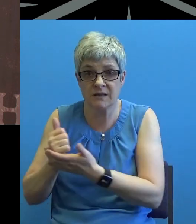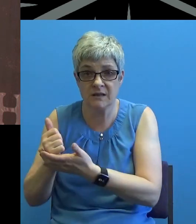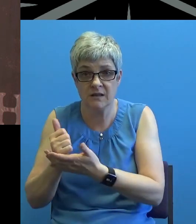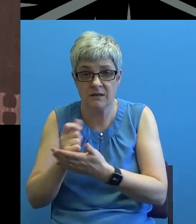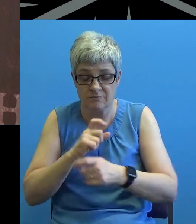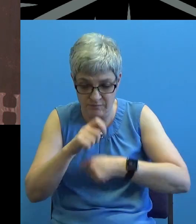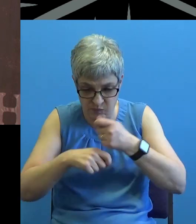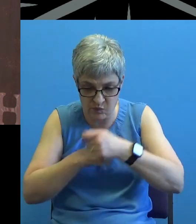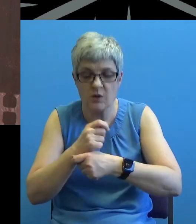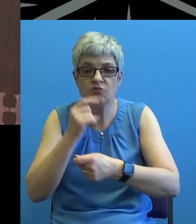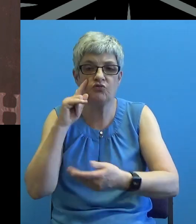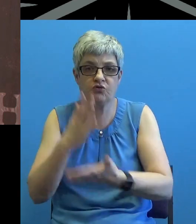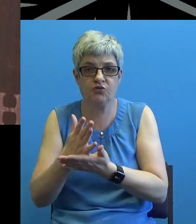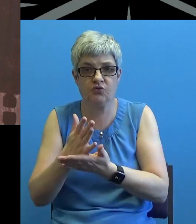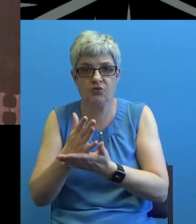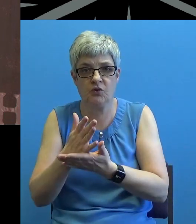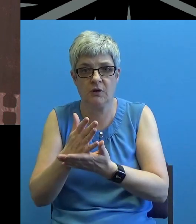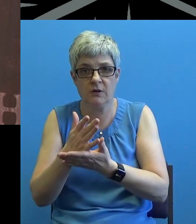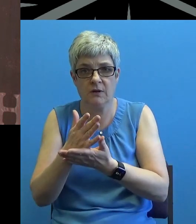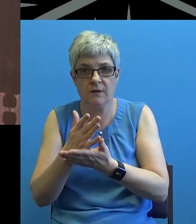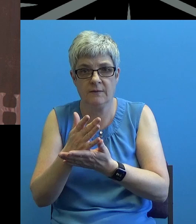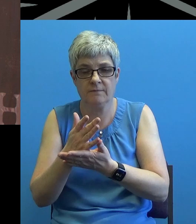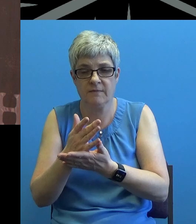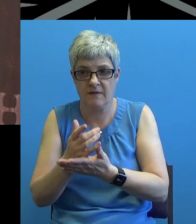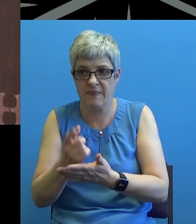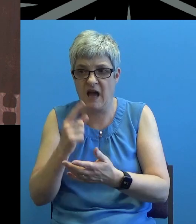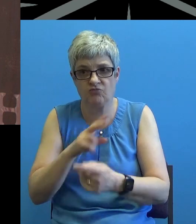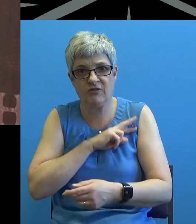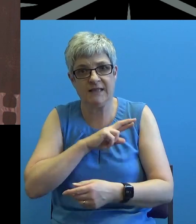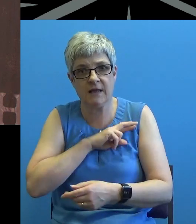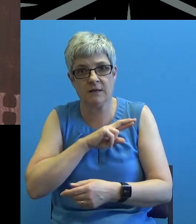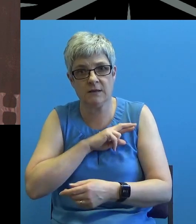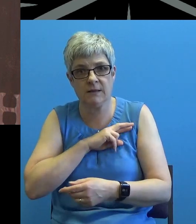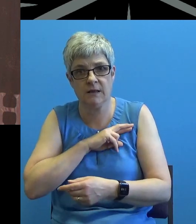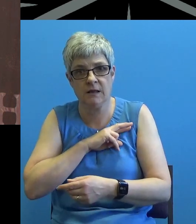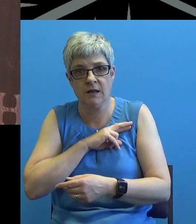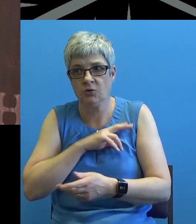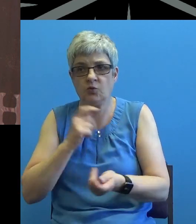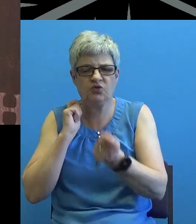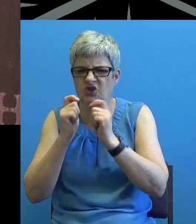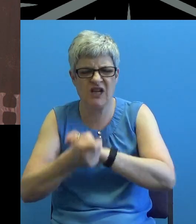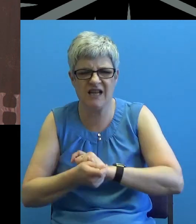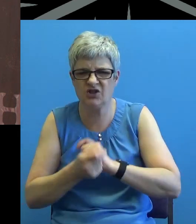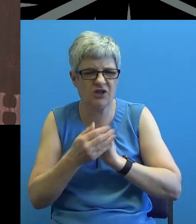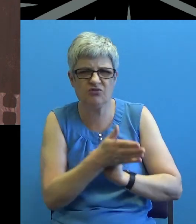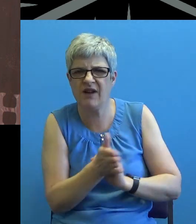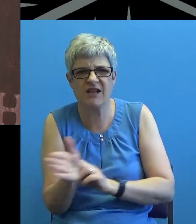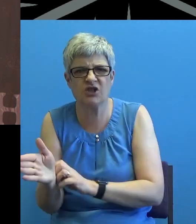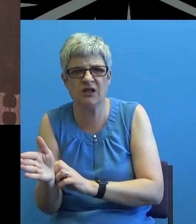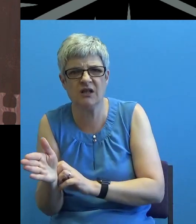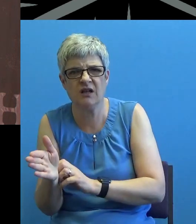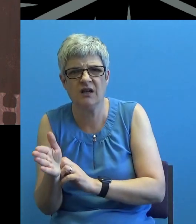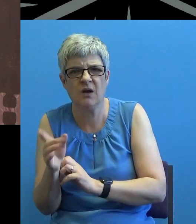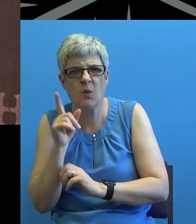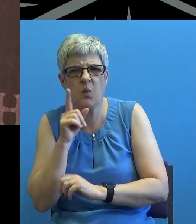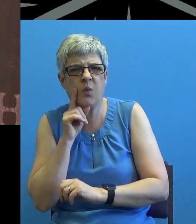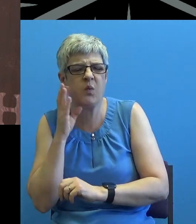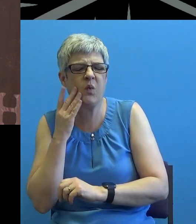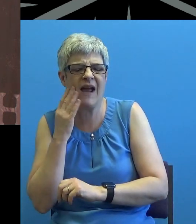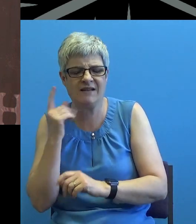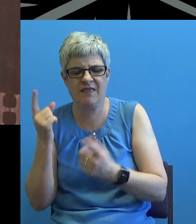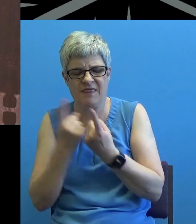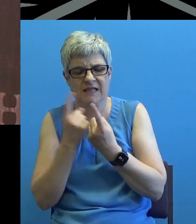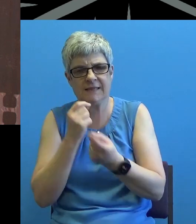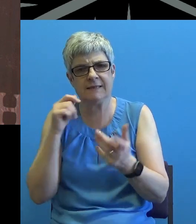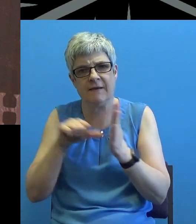that intention, not to change our direction at a moment's notice when things get difficult.